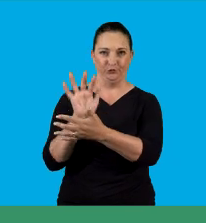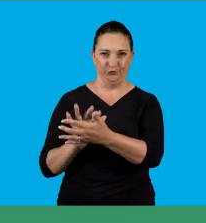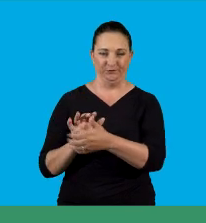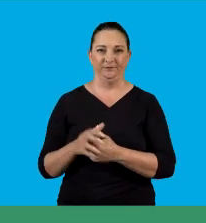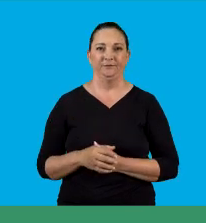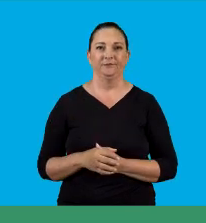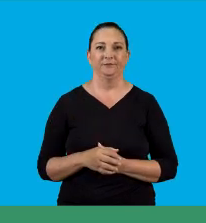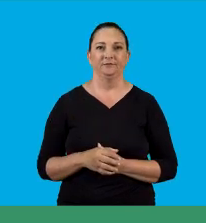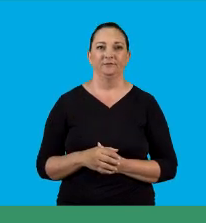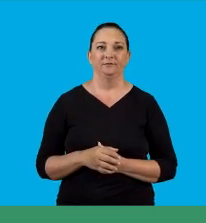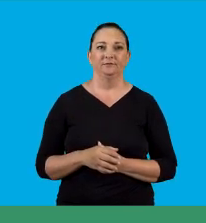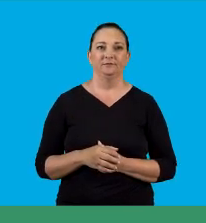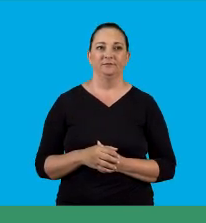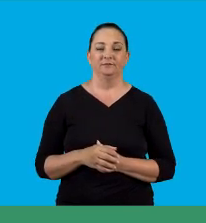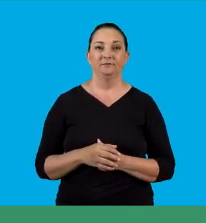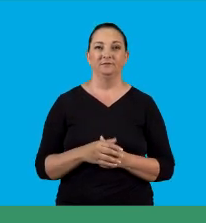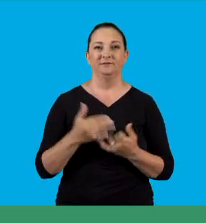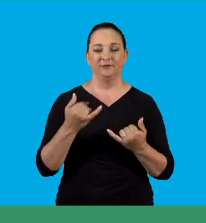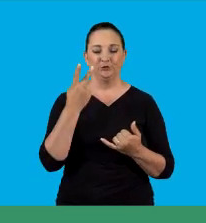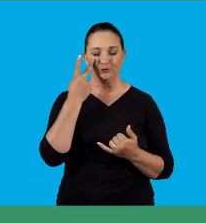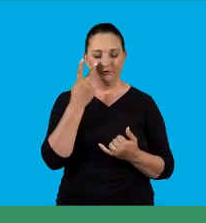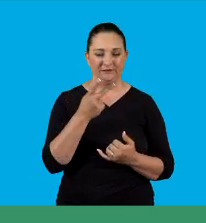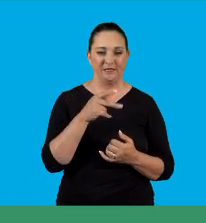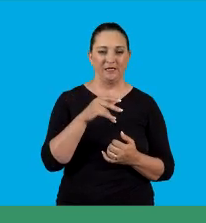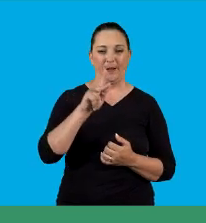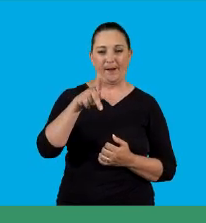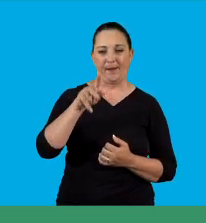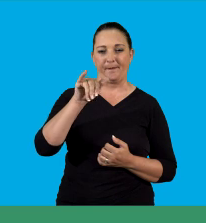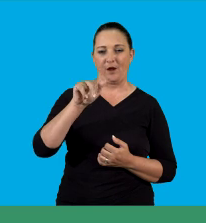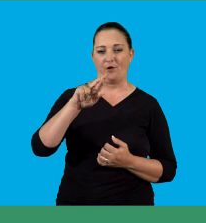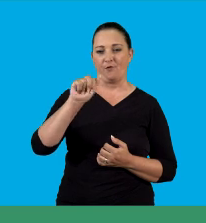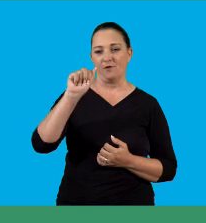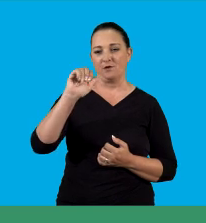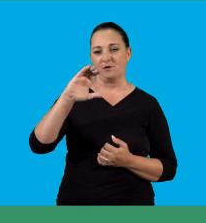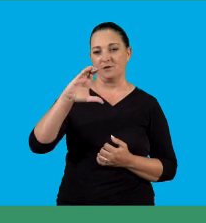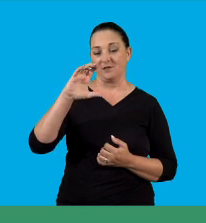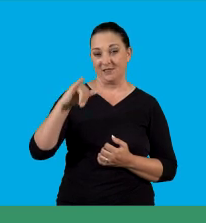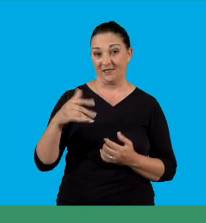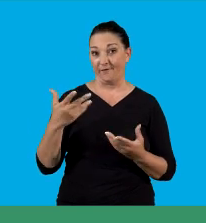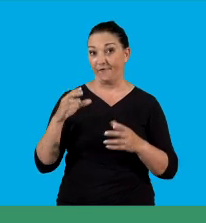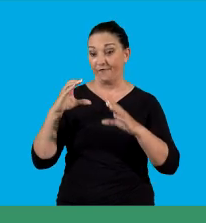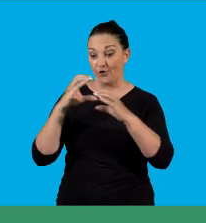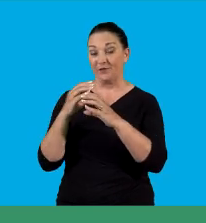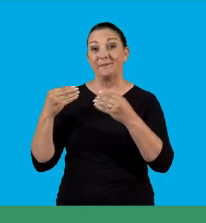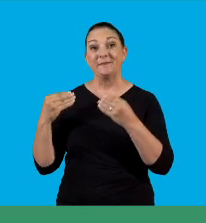Now we are going to look at the impact of piracy for businesses. Do not forget that.